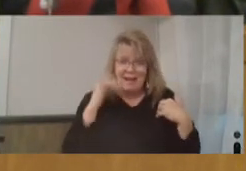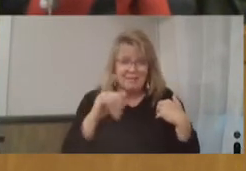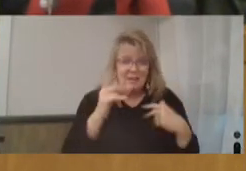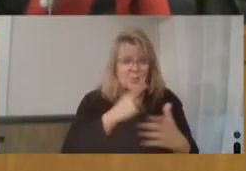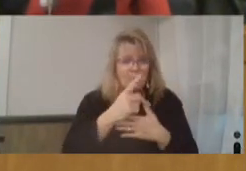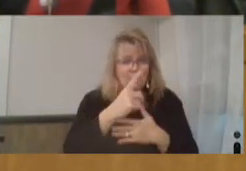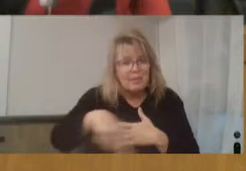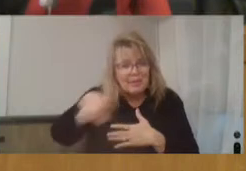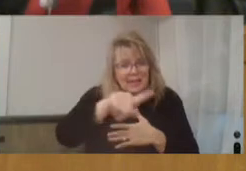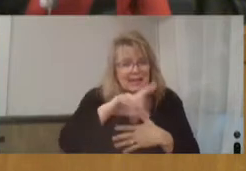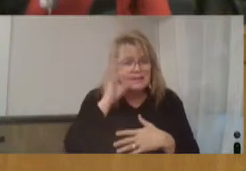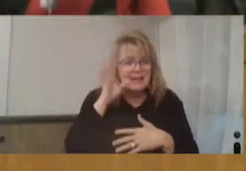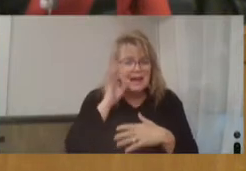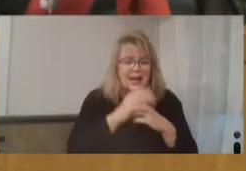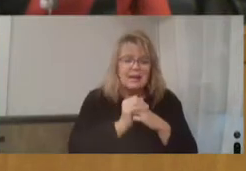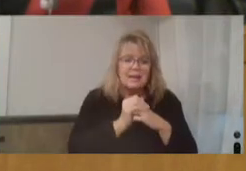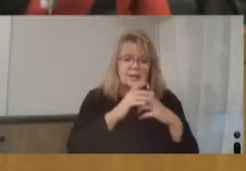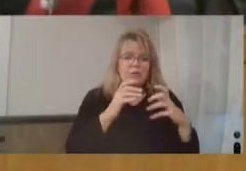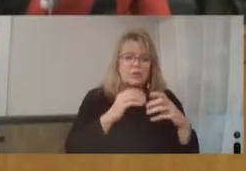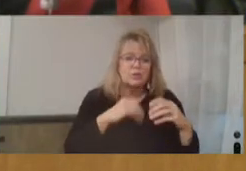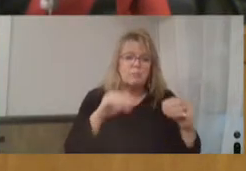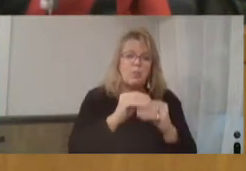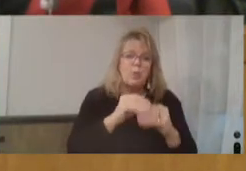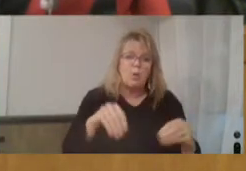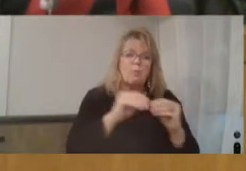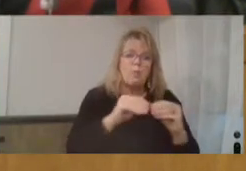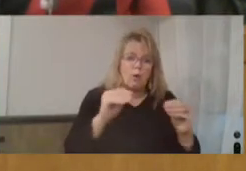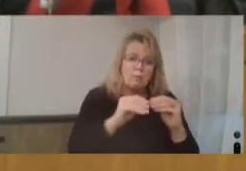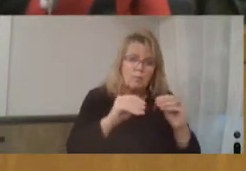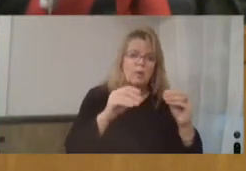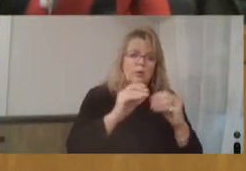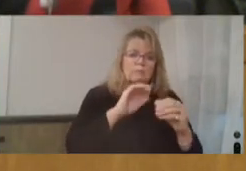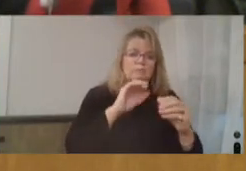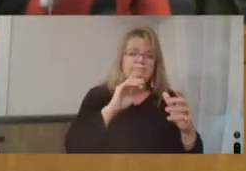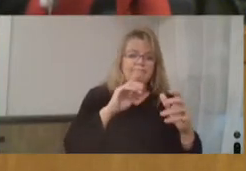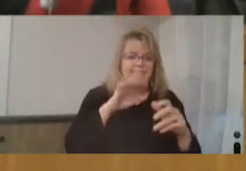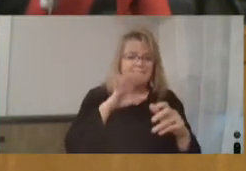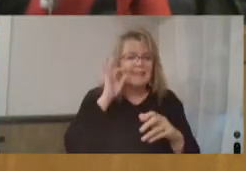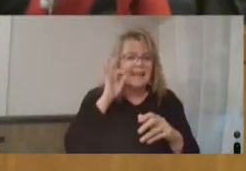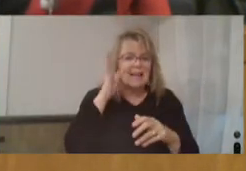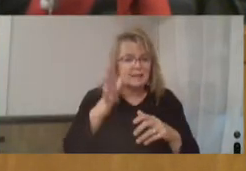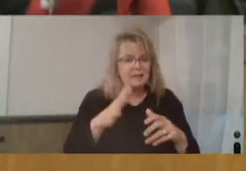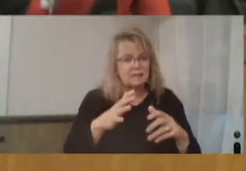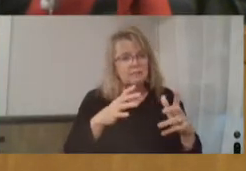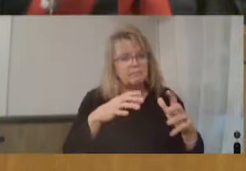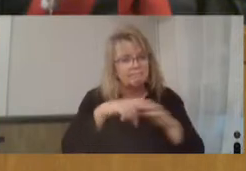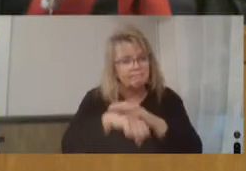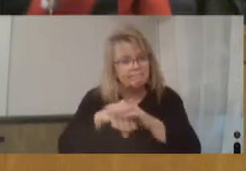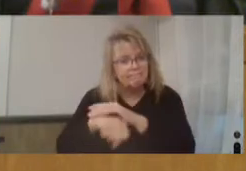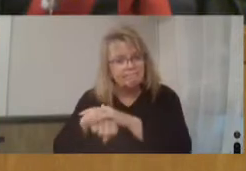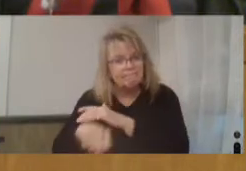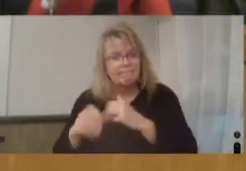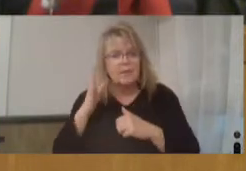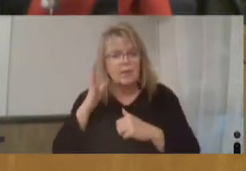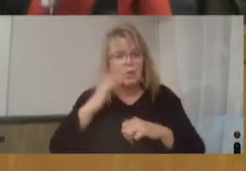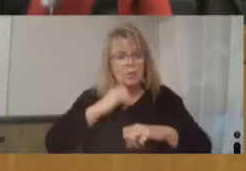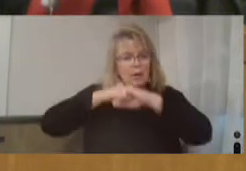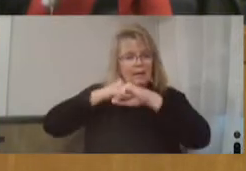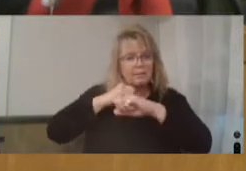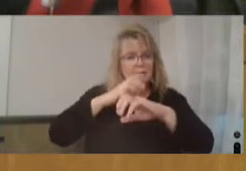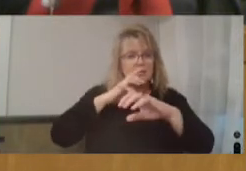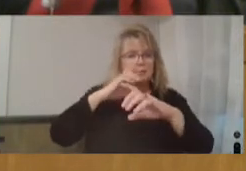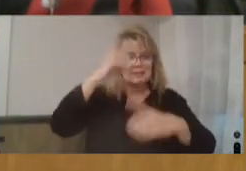are proliferating. And this program will protect them from disease. It'll protect our